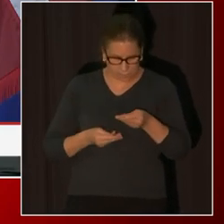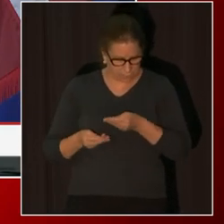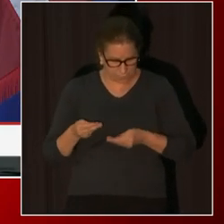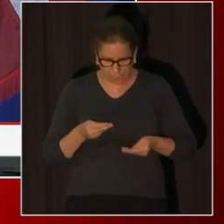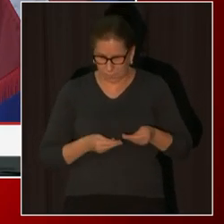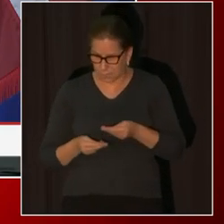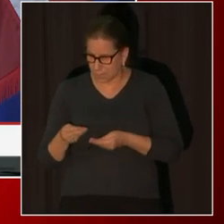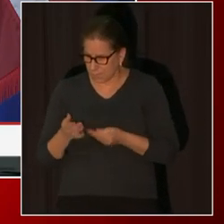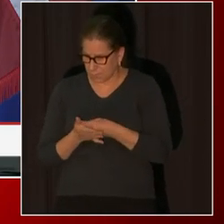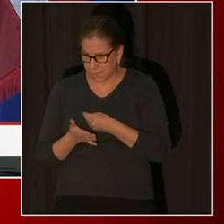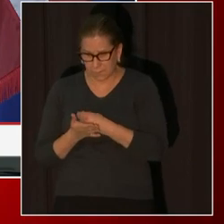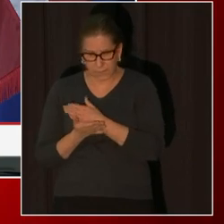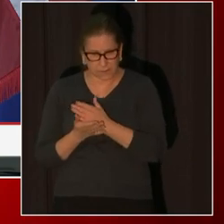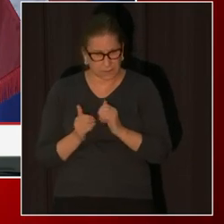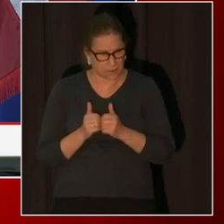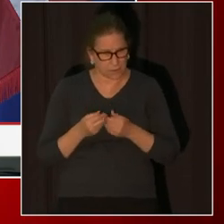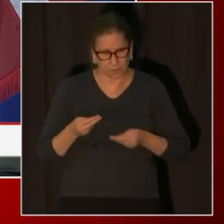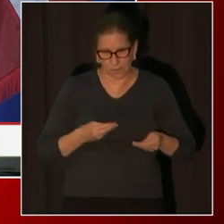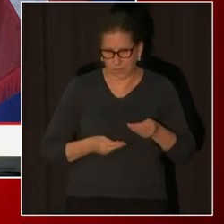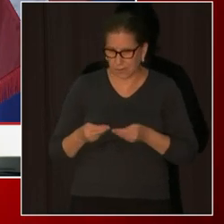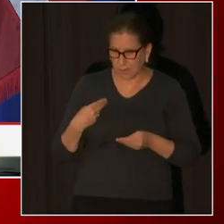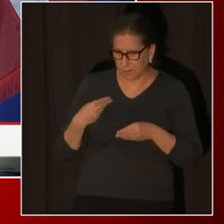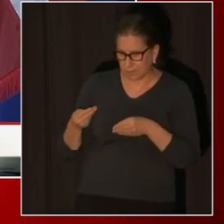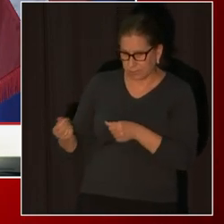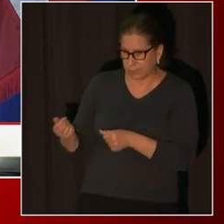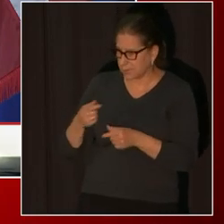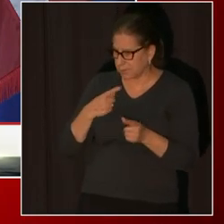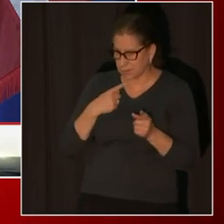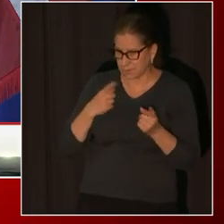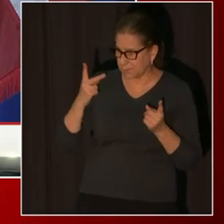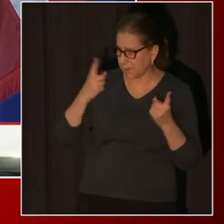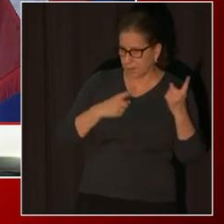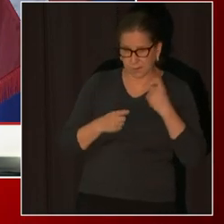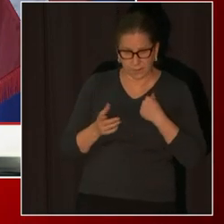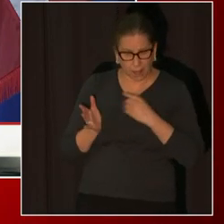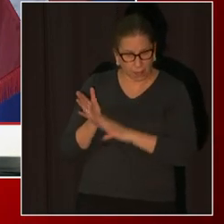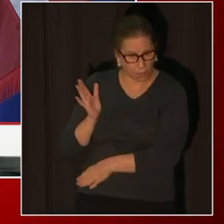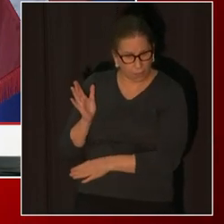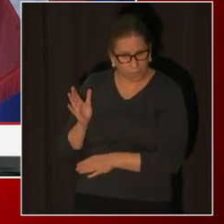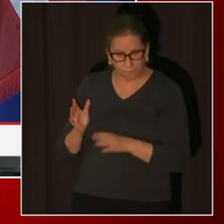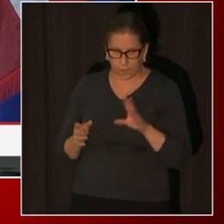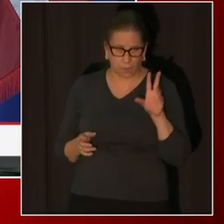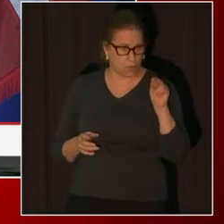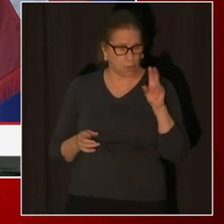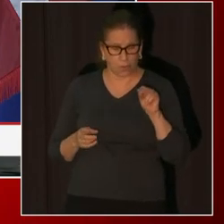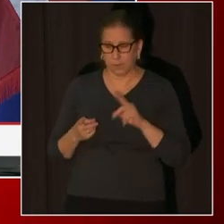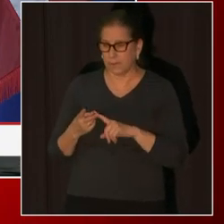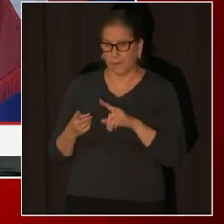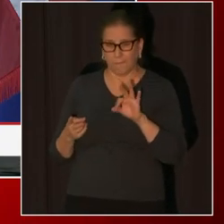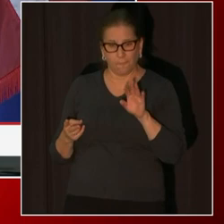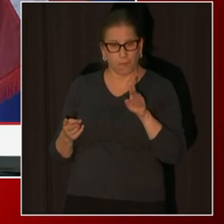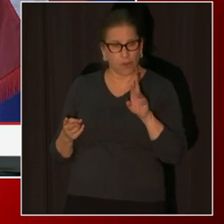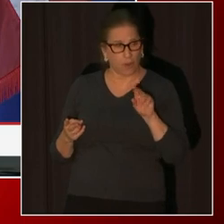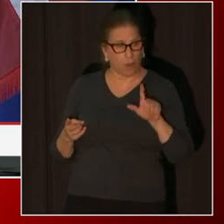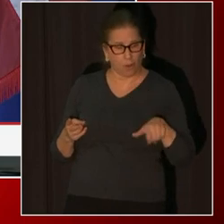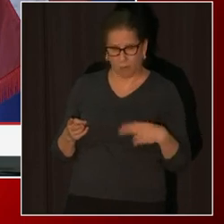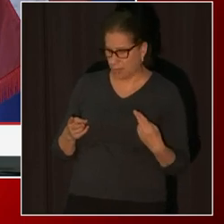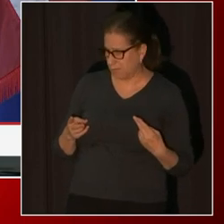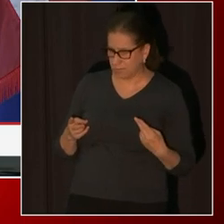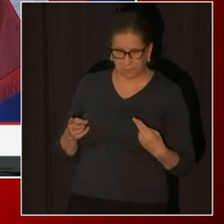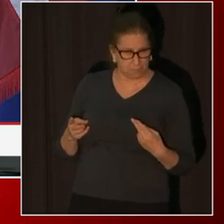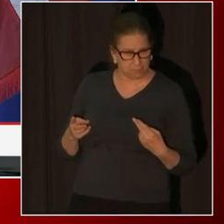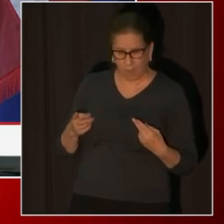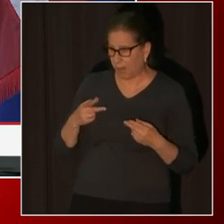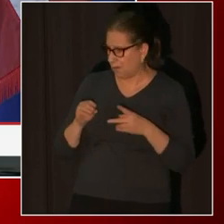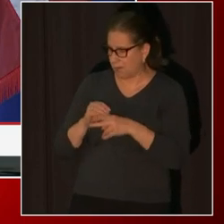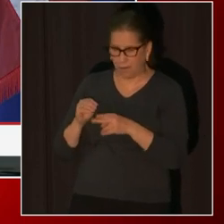about layoffs, and we've been asked about furloughs, and we've been asked about RIFs and mass cuts across the district, and we've been able